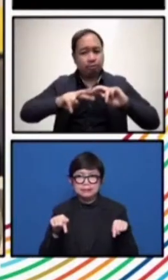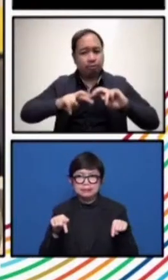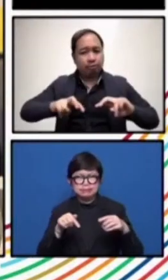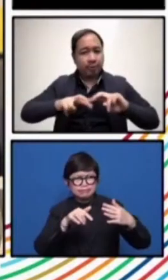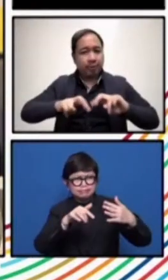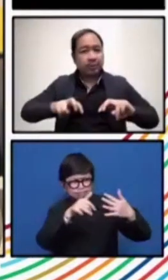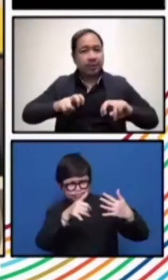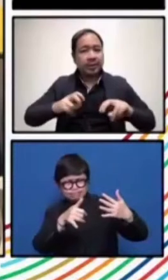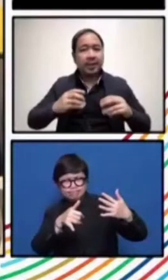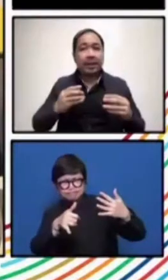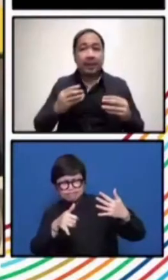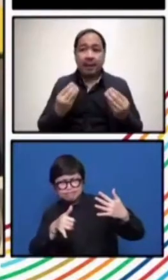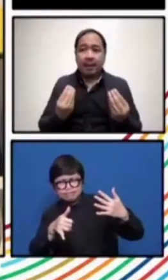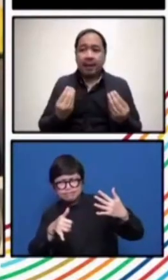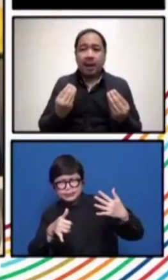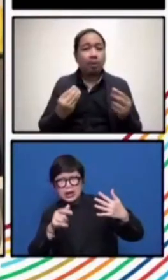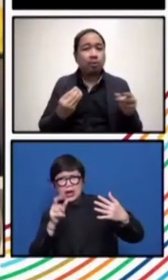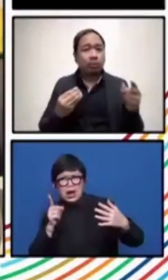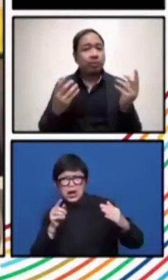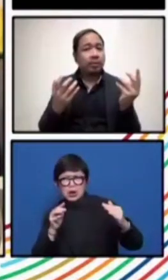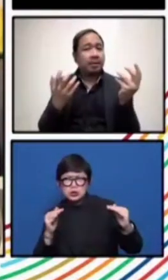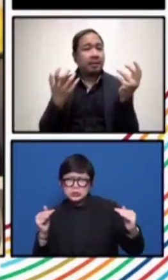align with COPD